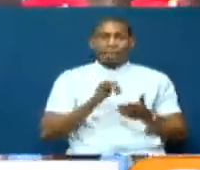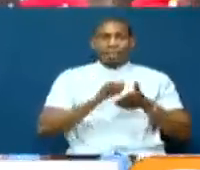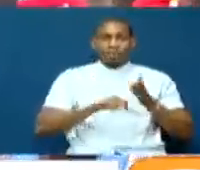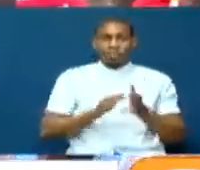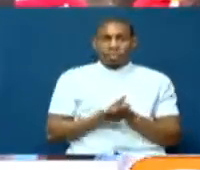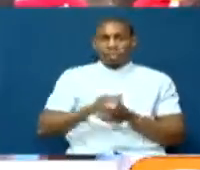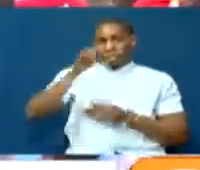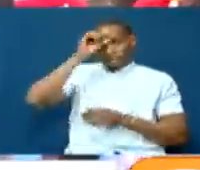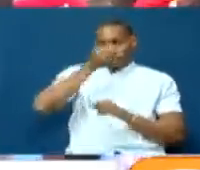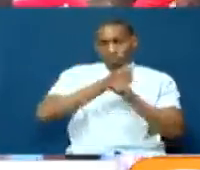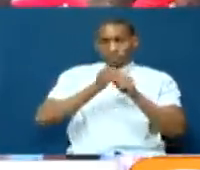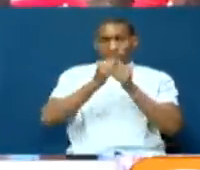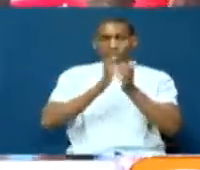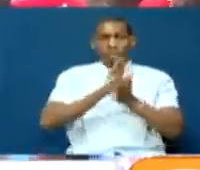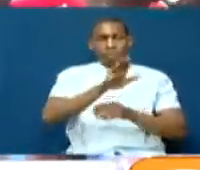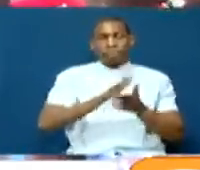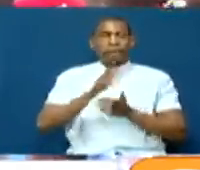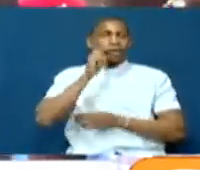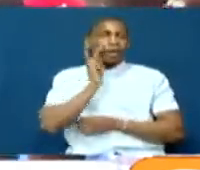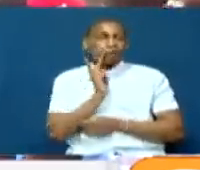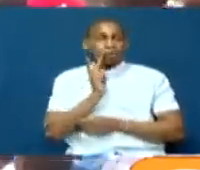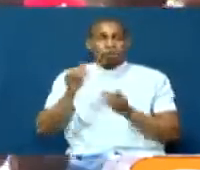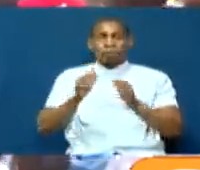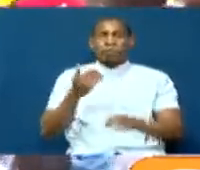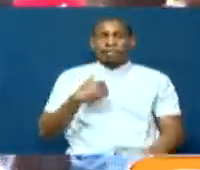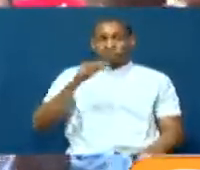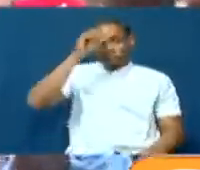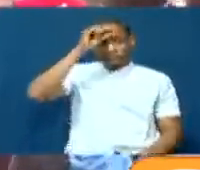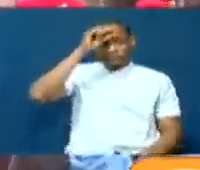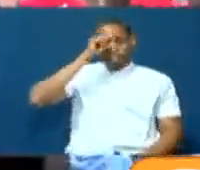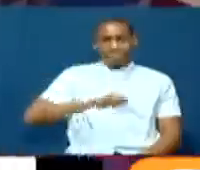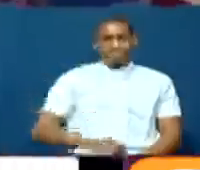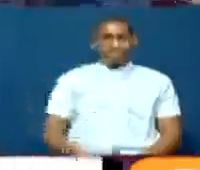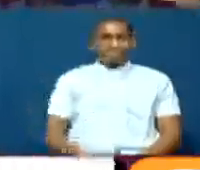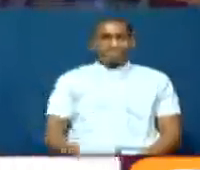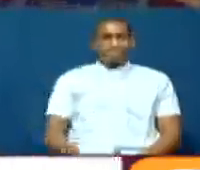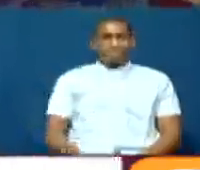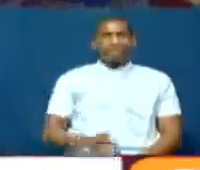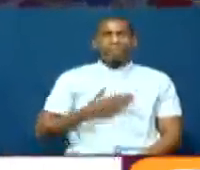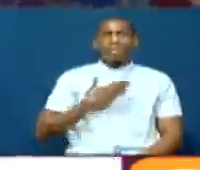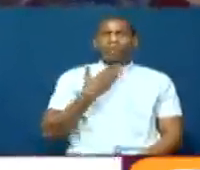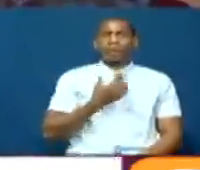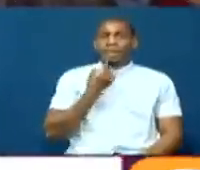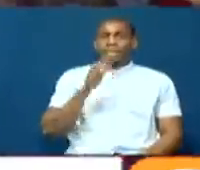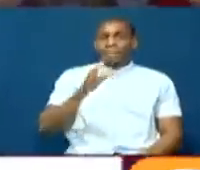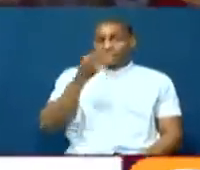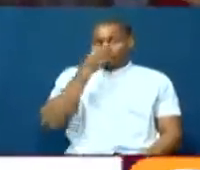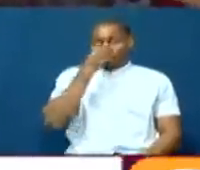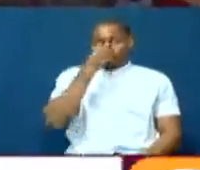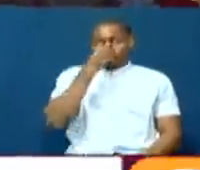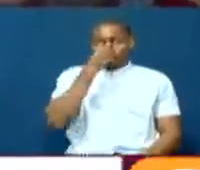kwamba hii serikali tunaunda na nyinyi, Kalonzo atakuwa na nafasi kwa hiyo serikali. Mimi nataka niwaambie